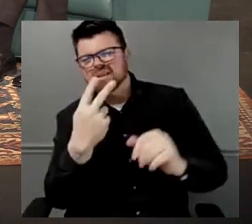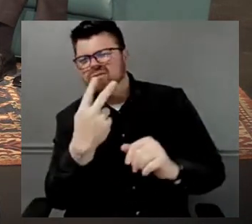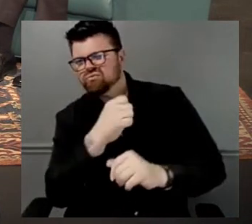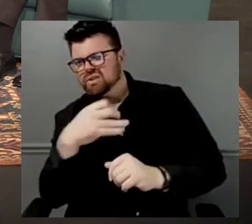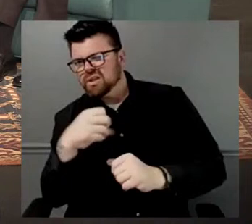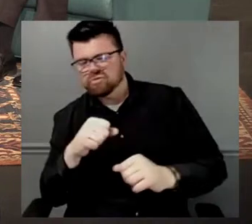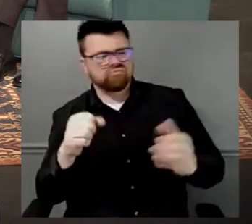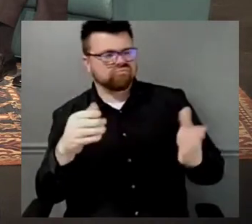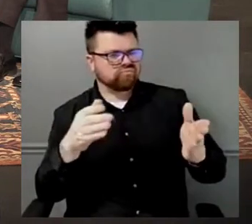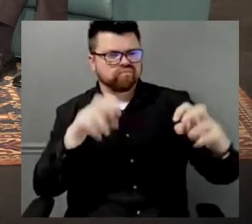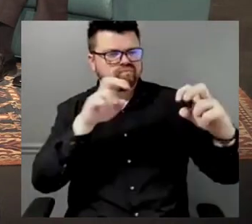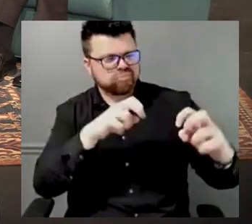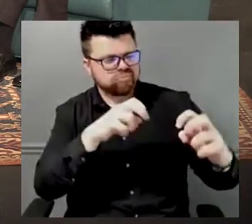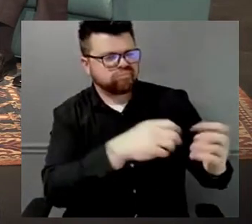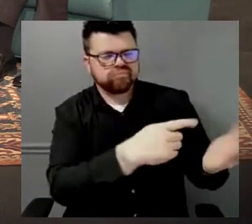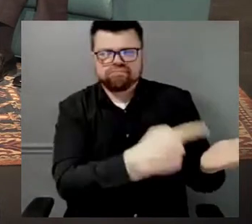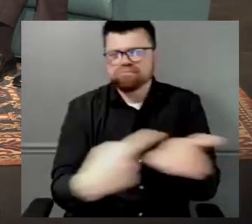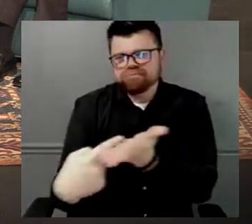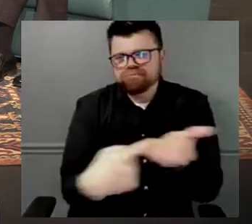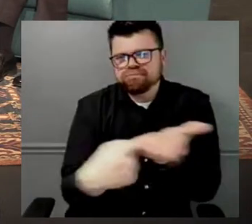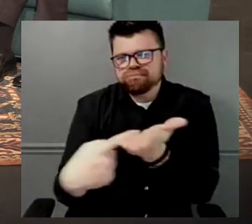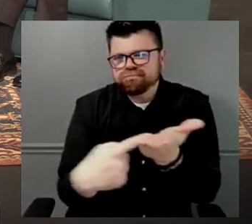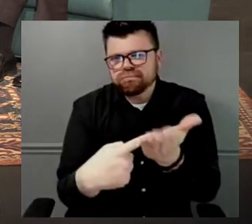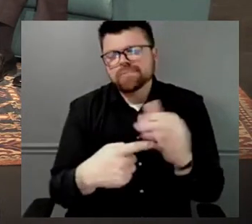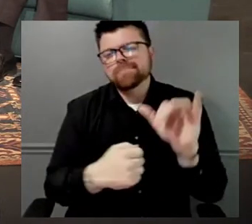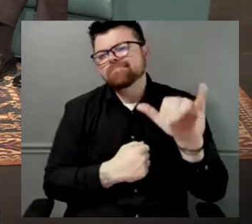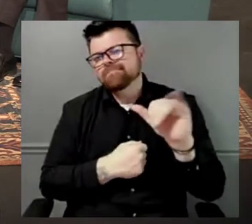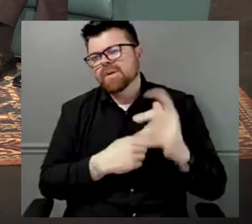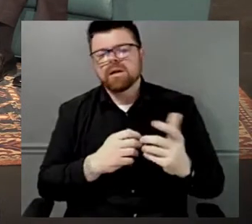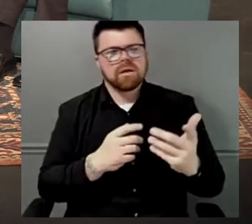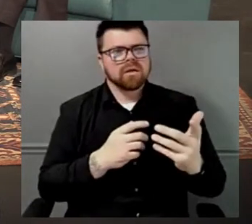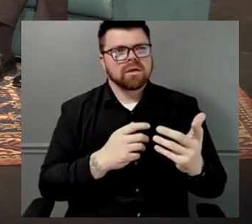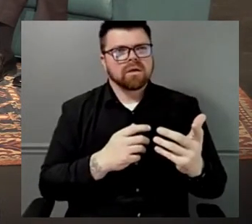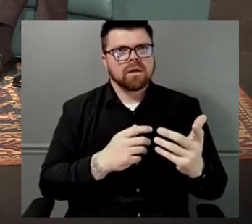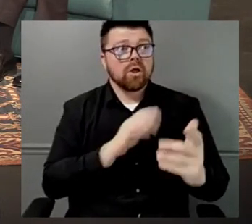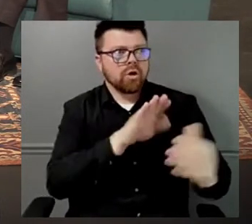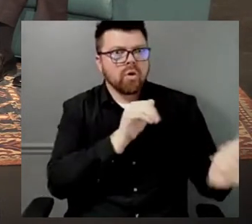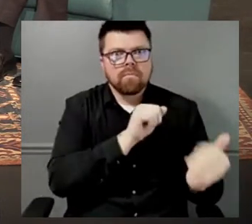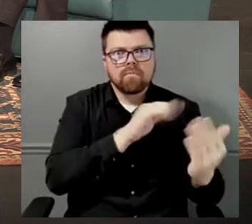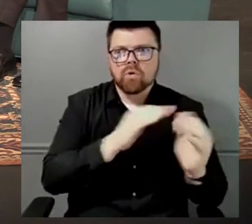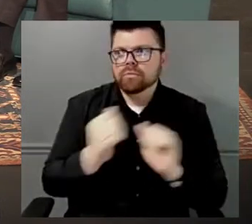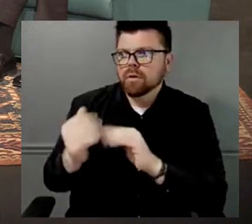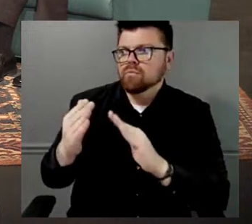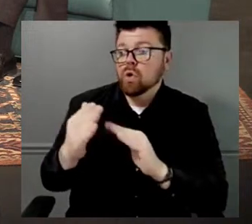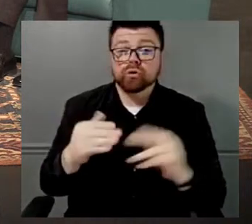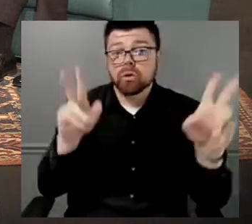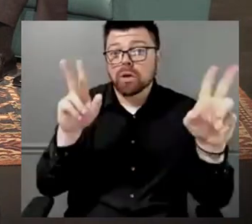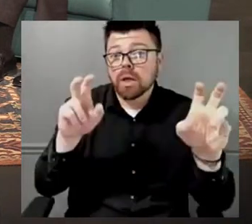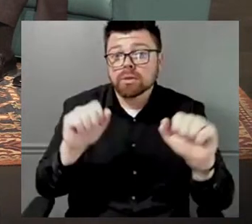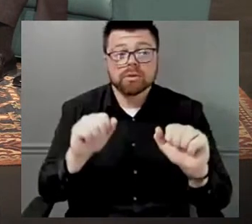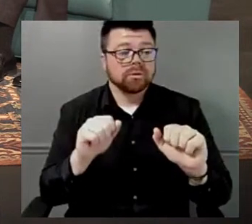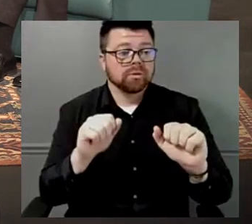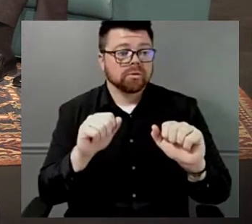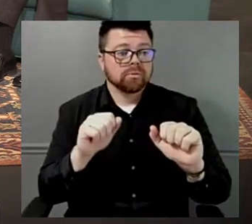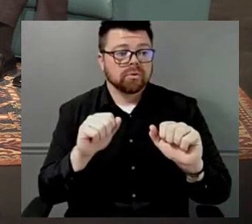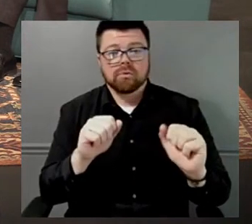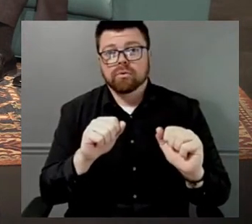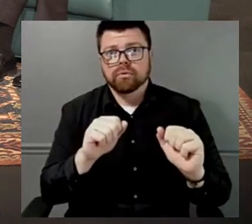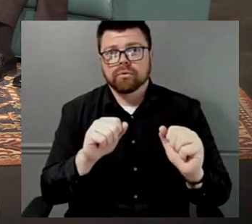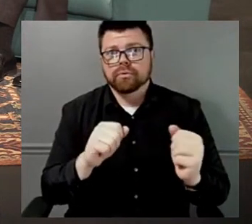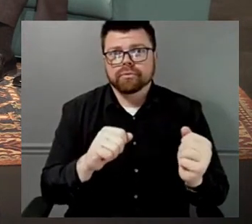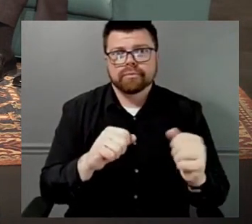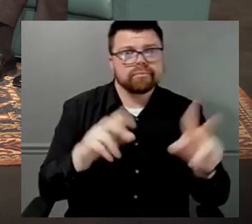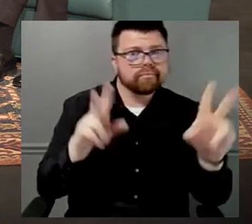got a sense of what was motivating each of them and what were the issues that they thought was were important. Today, you've